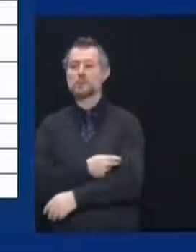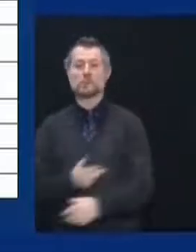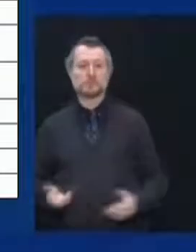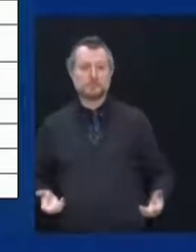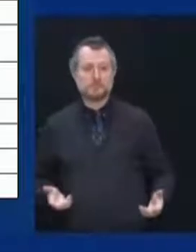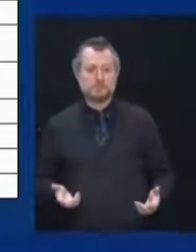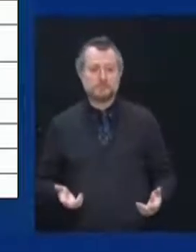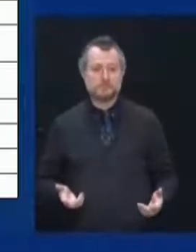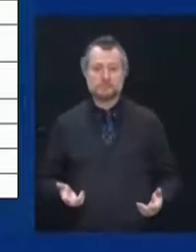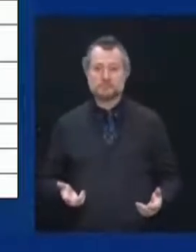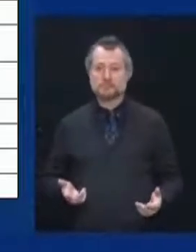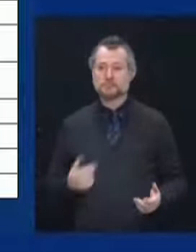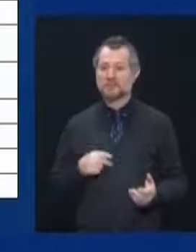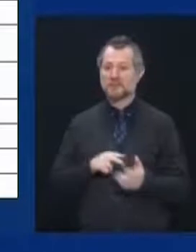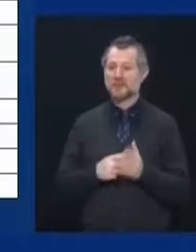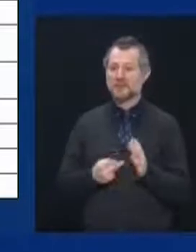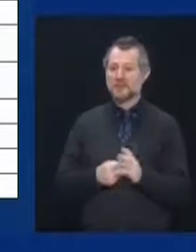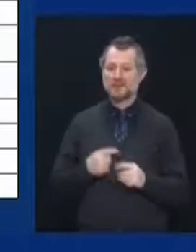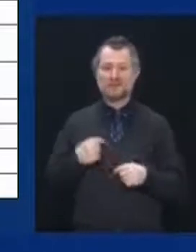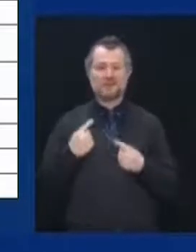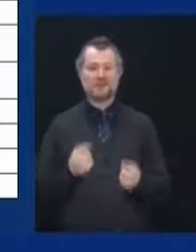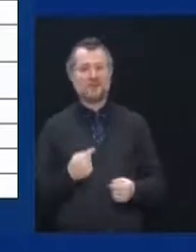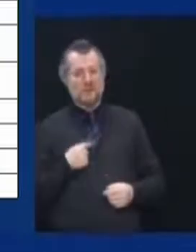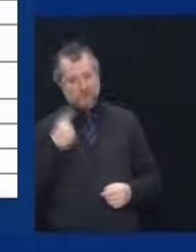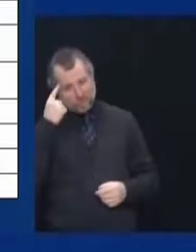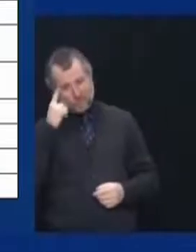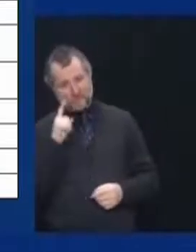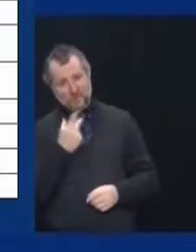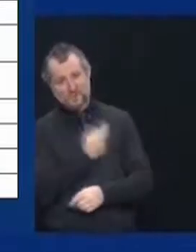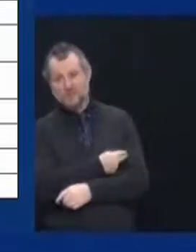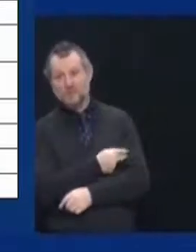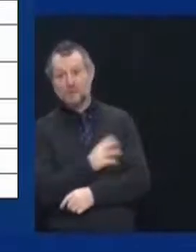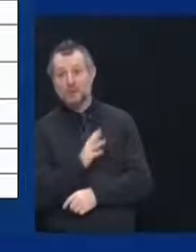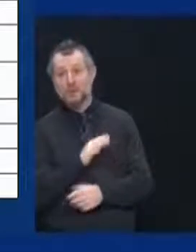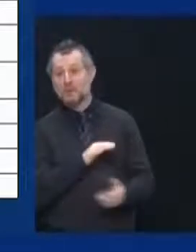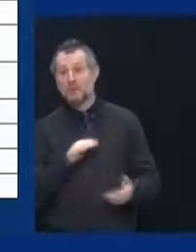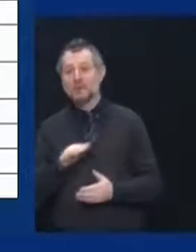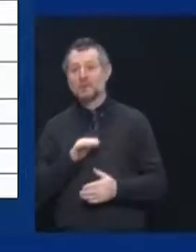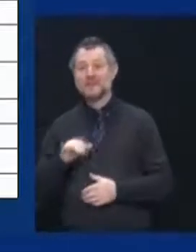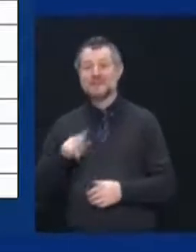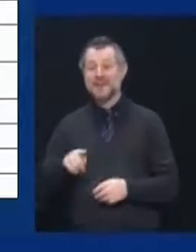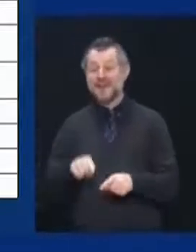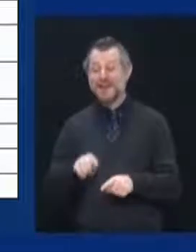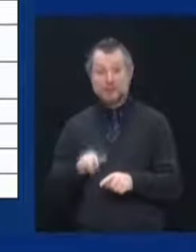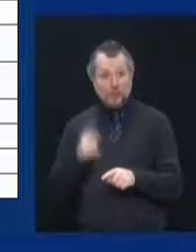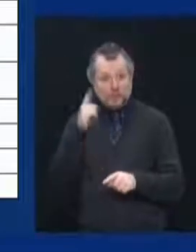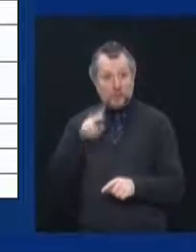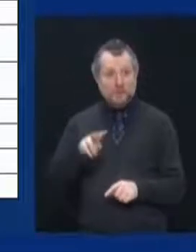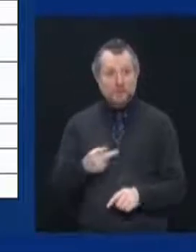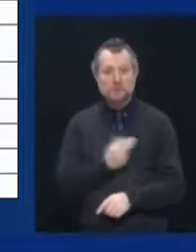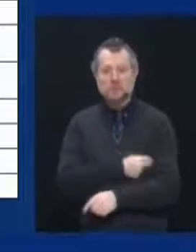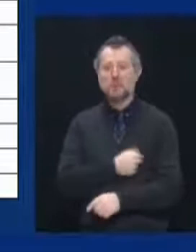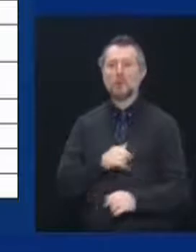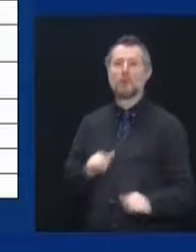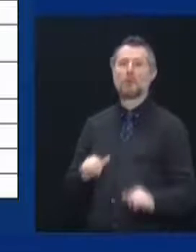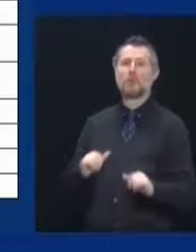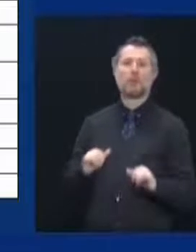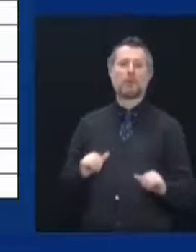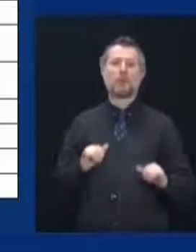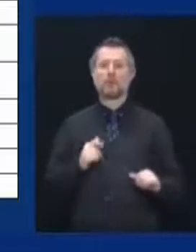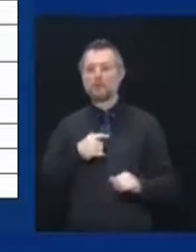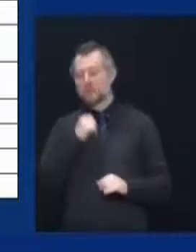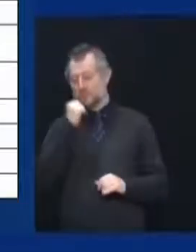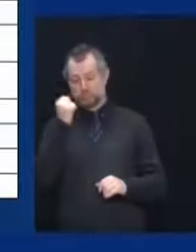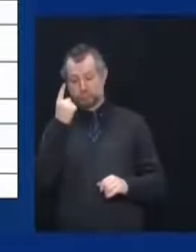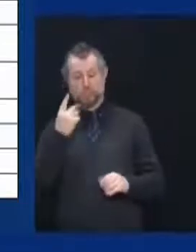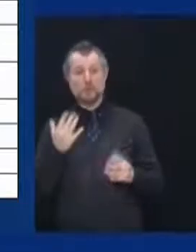receiving second dosages all along. That's how we're doing second dosages. And for some inexplicable reason, not only did the